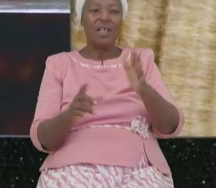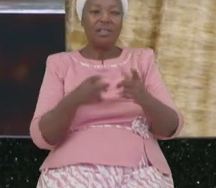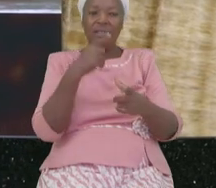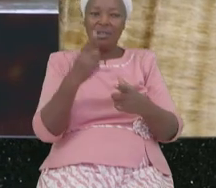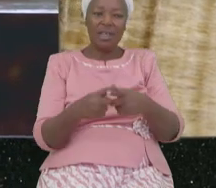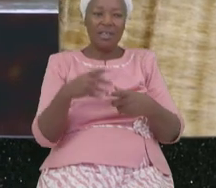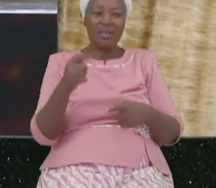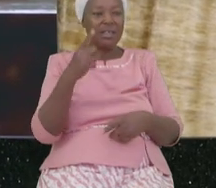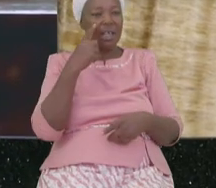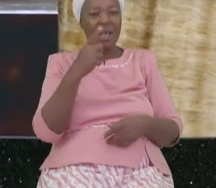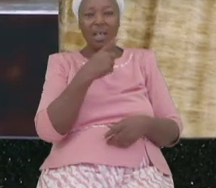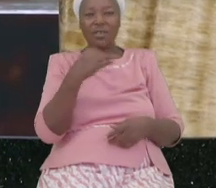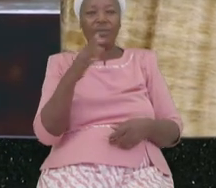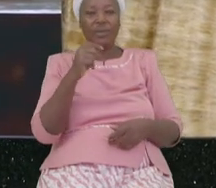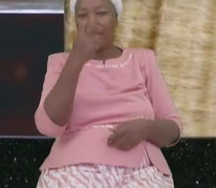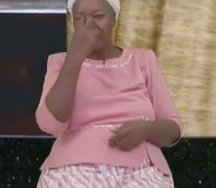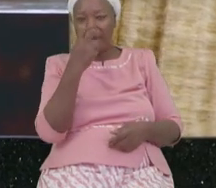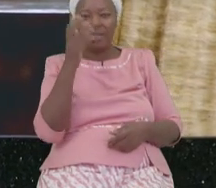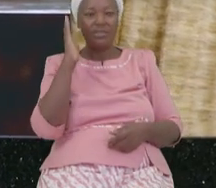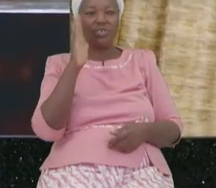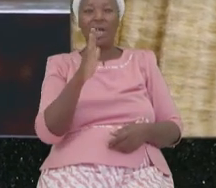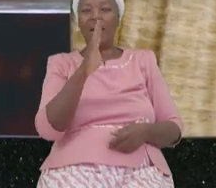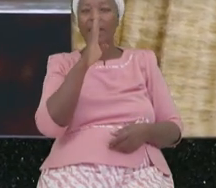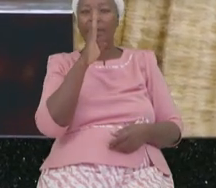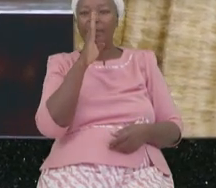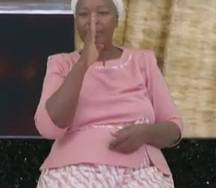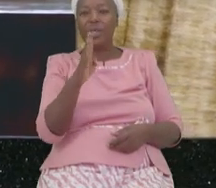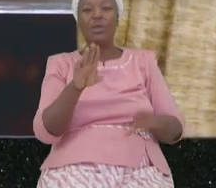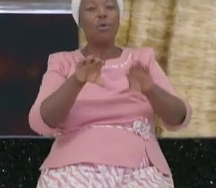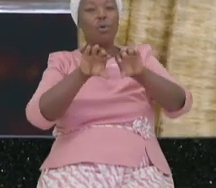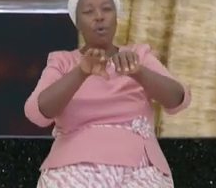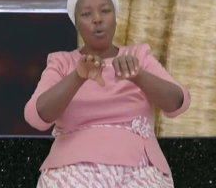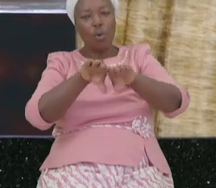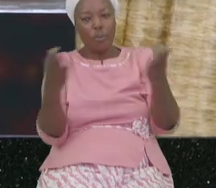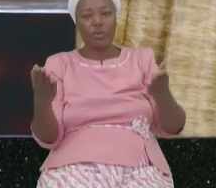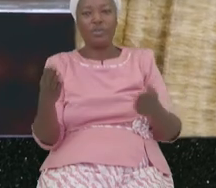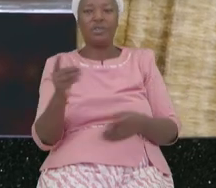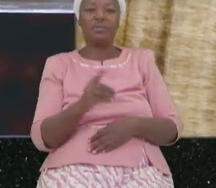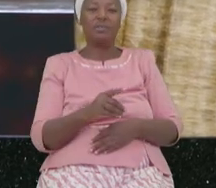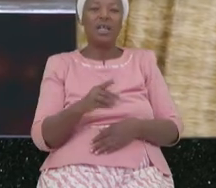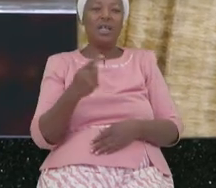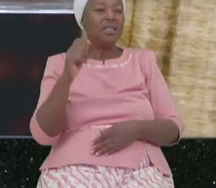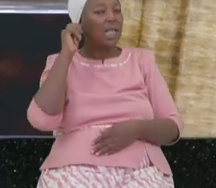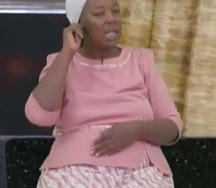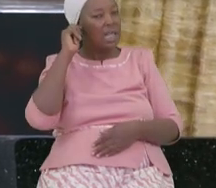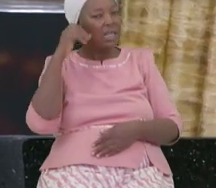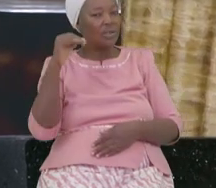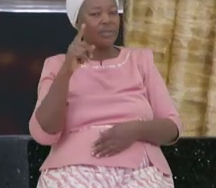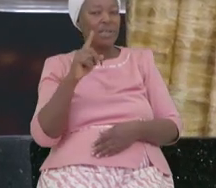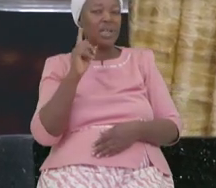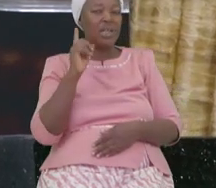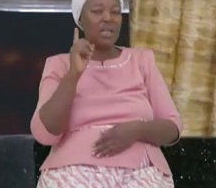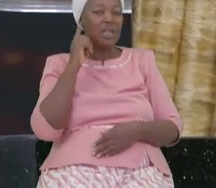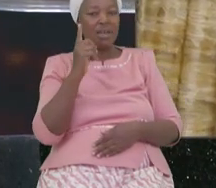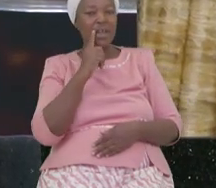then the eyes of the blind shall be opened. The ears of the